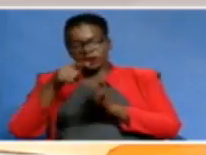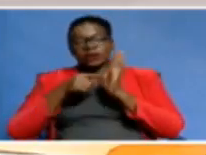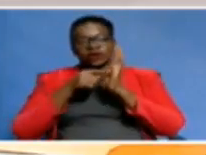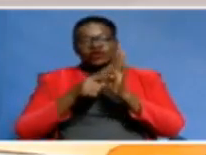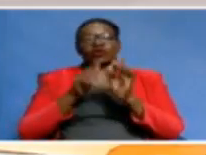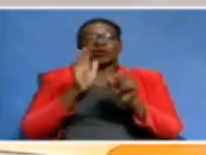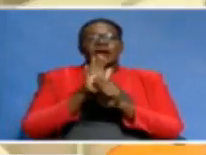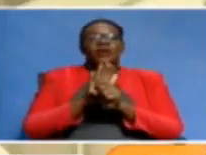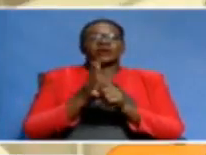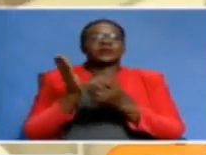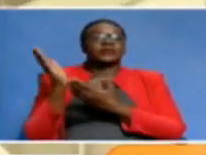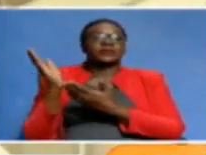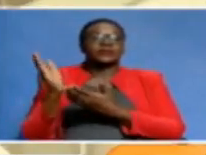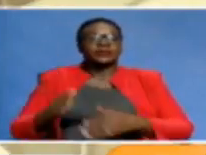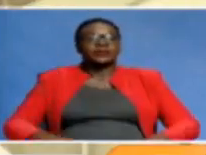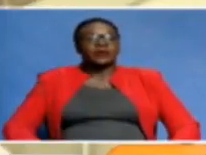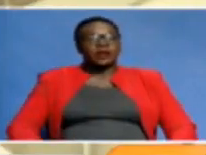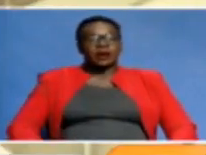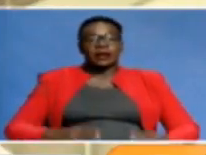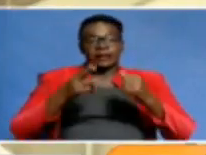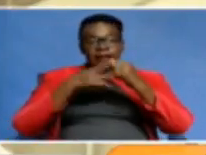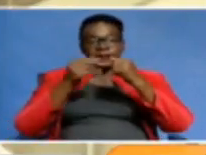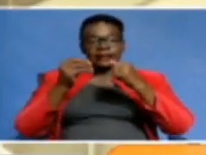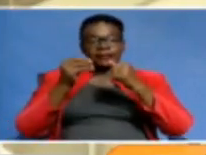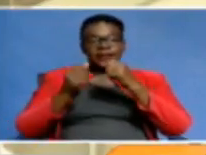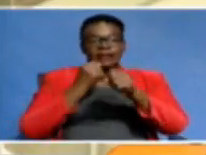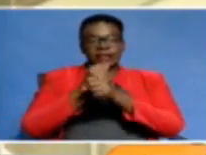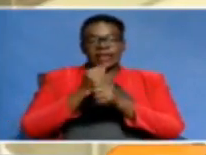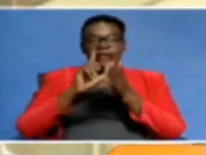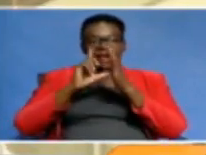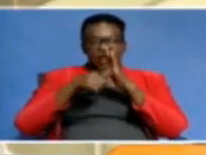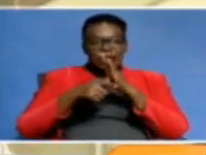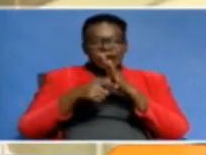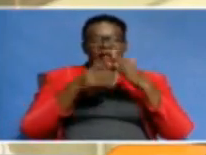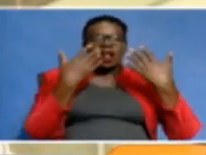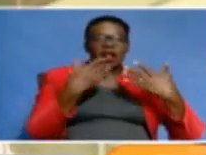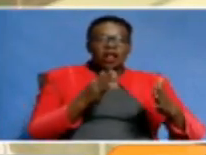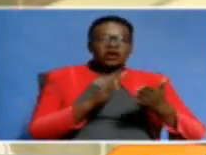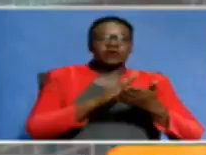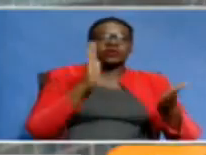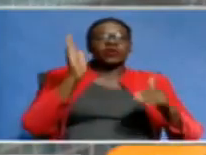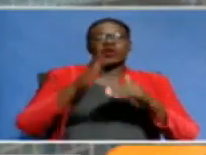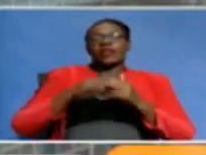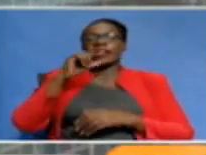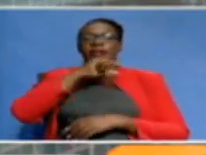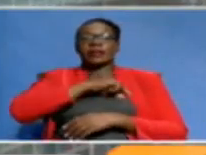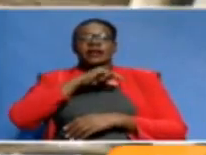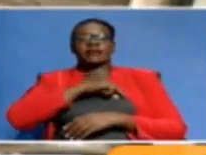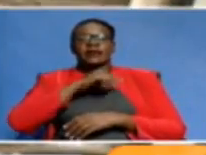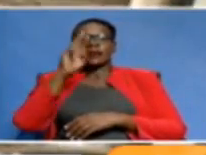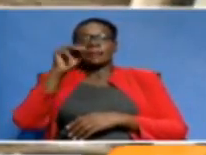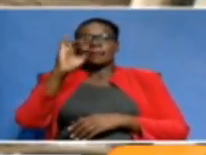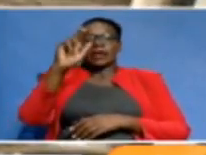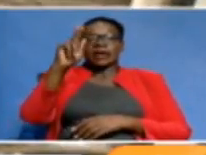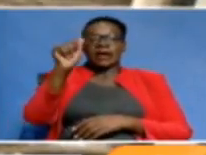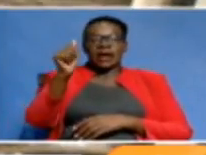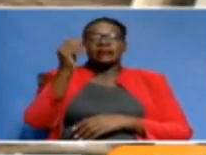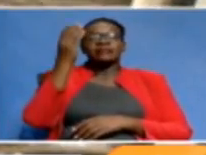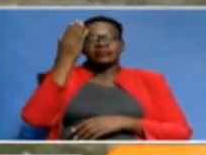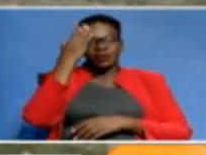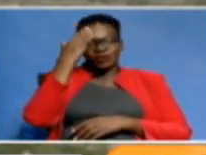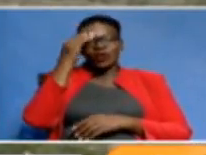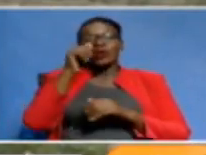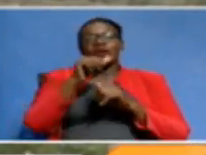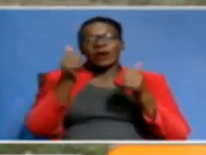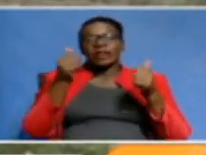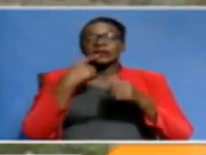celebrations. 70 years later, the losses outweigh the gains. Milka Kamande knows that only too well. She